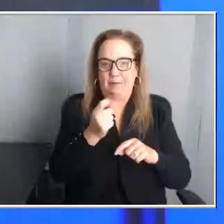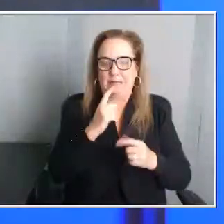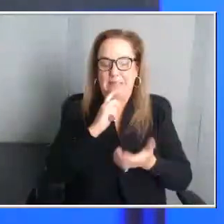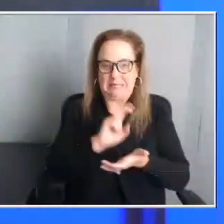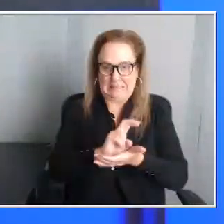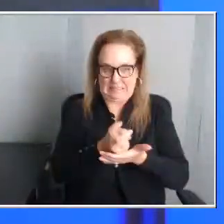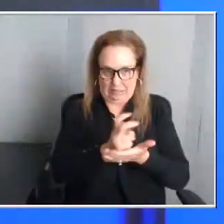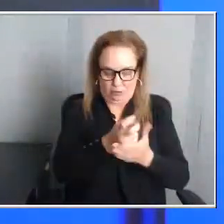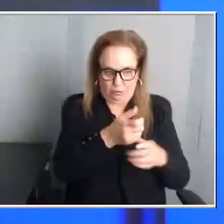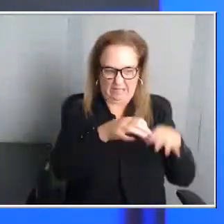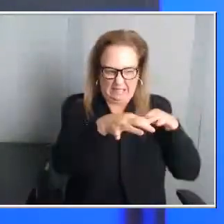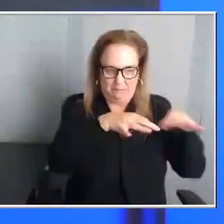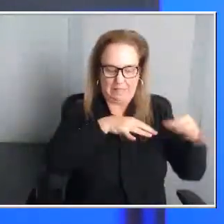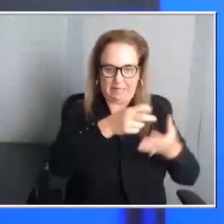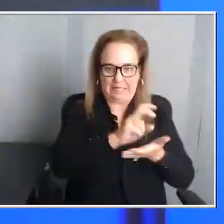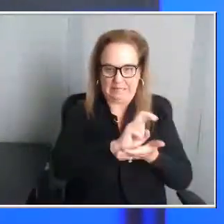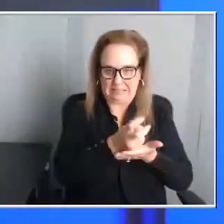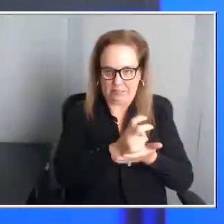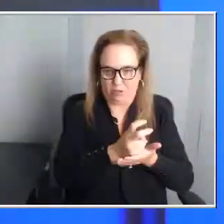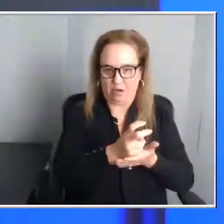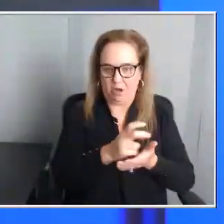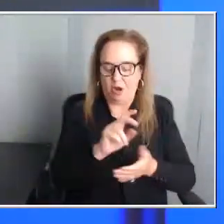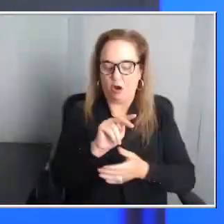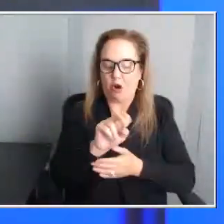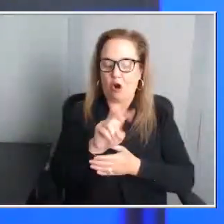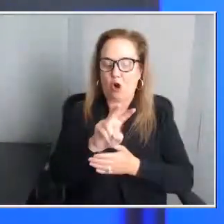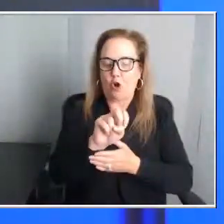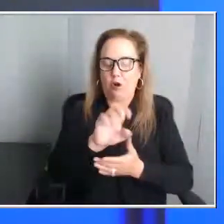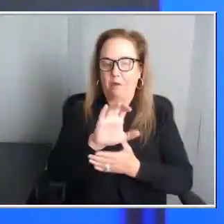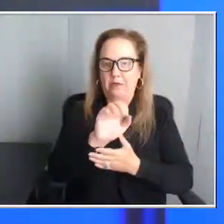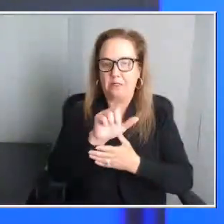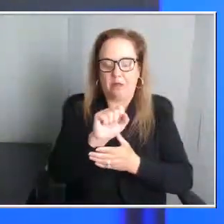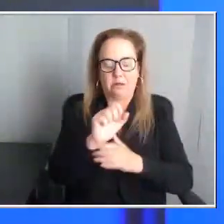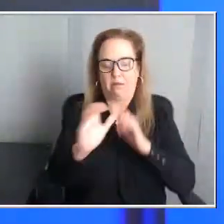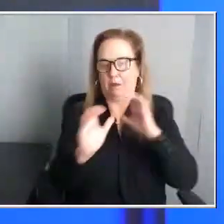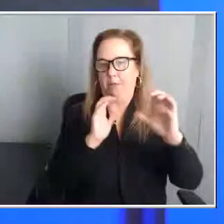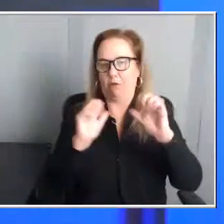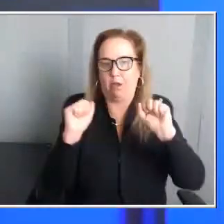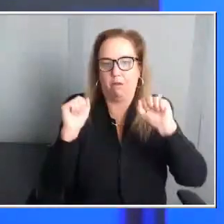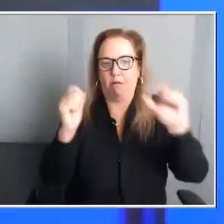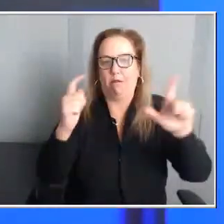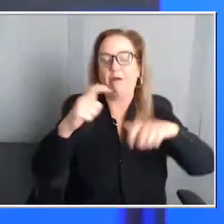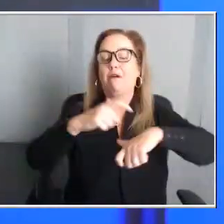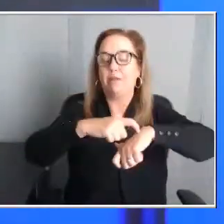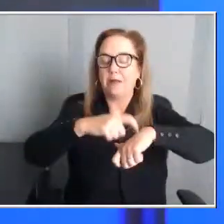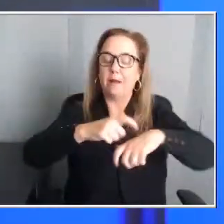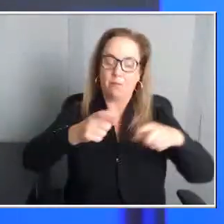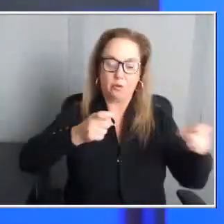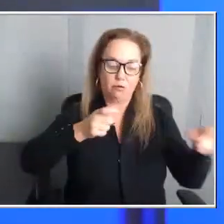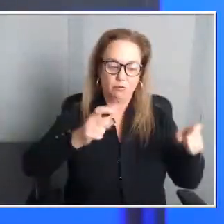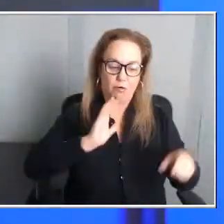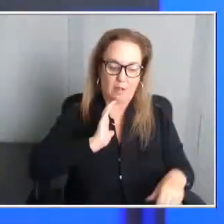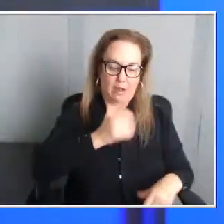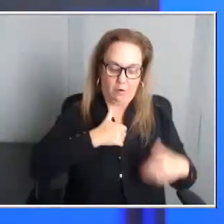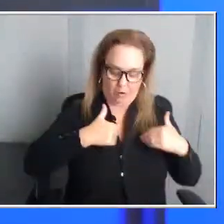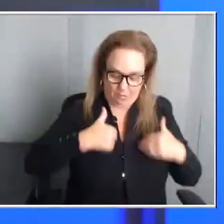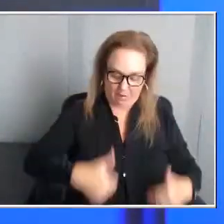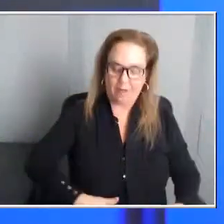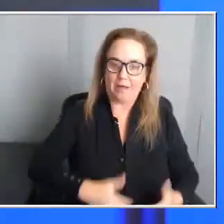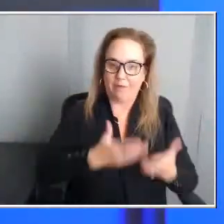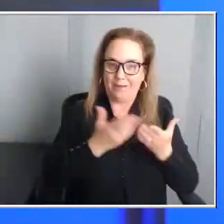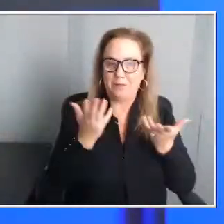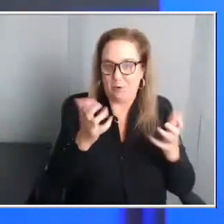And so basically, our nerve cells are always communicating, and that's how we control our body and the things we want to